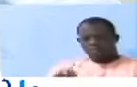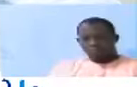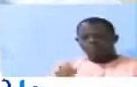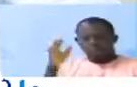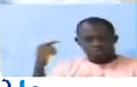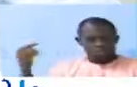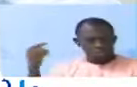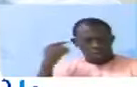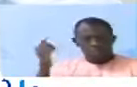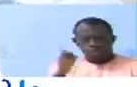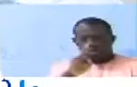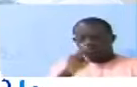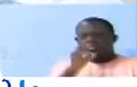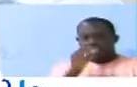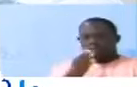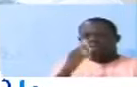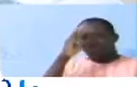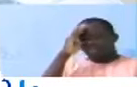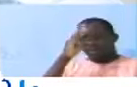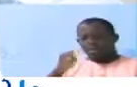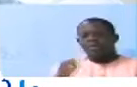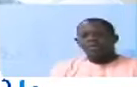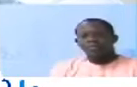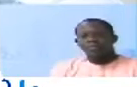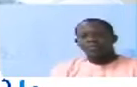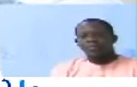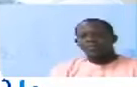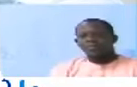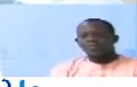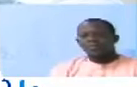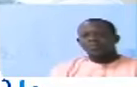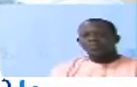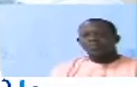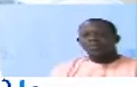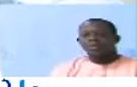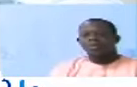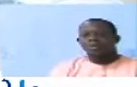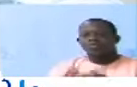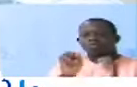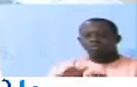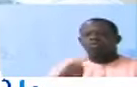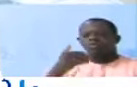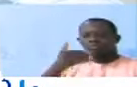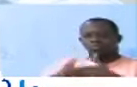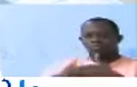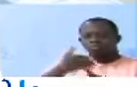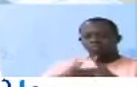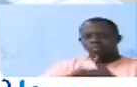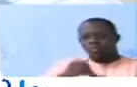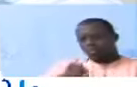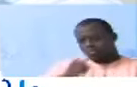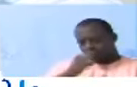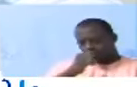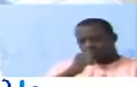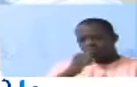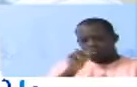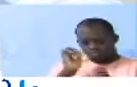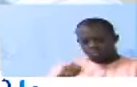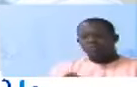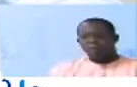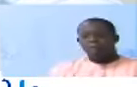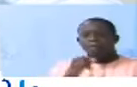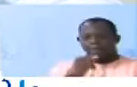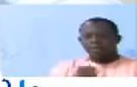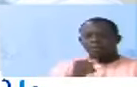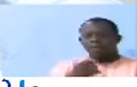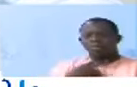I've heard what you said. Thank you. Can you move closer to the microphone so that you become more audible?